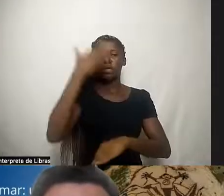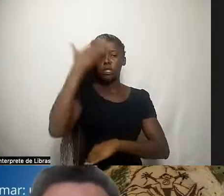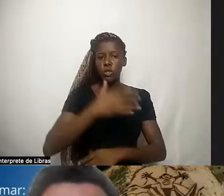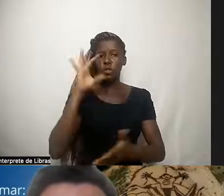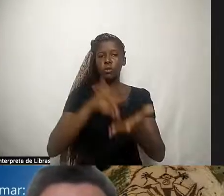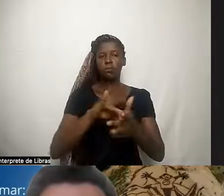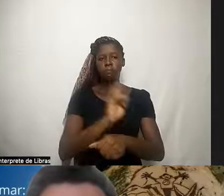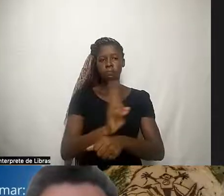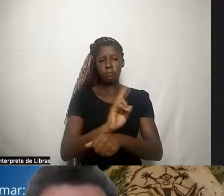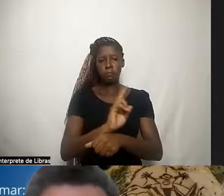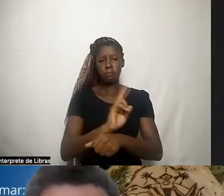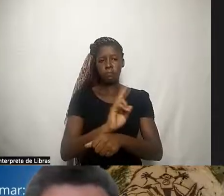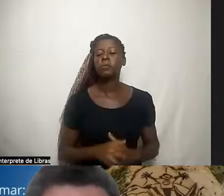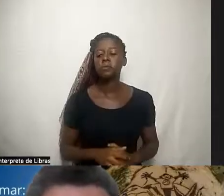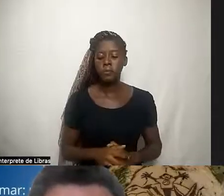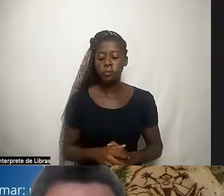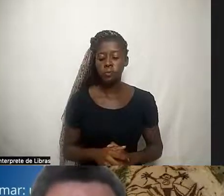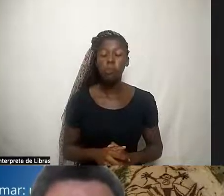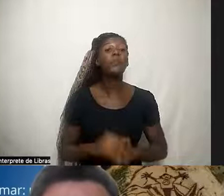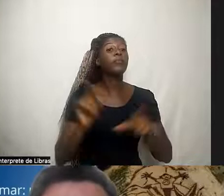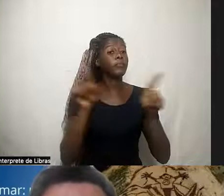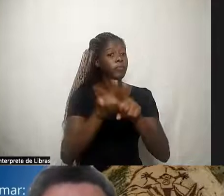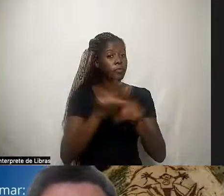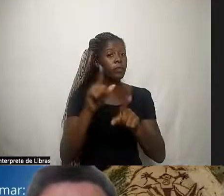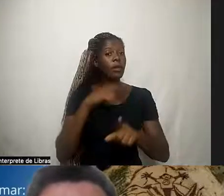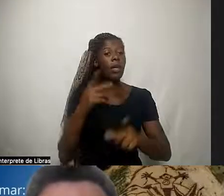show their application towards conservation.